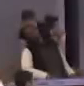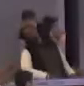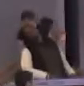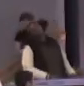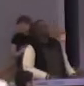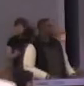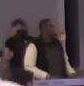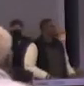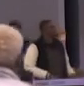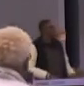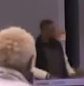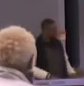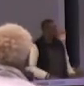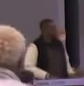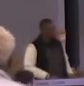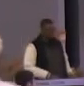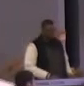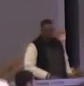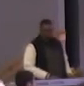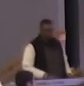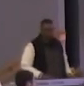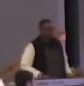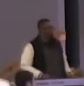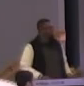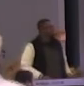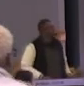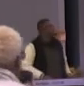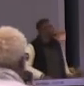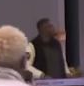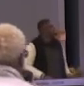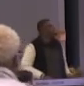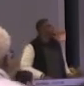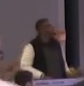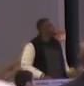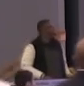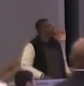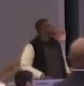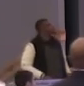my sins away.